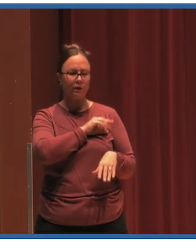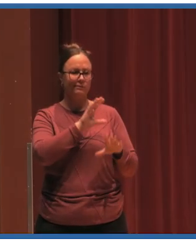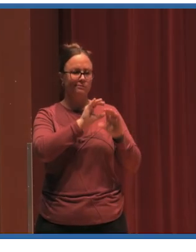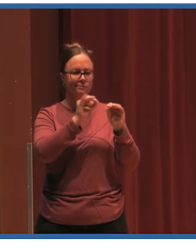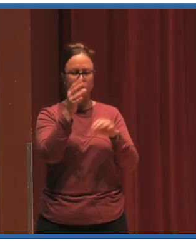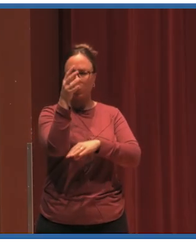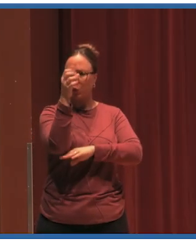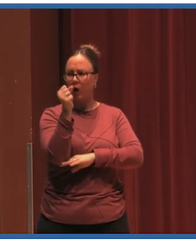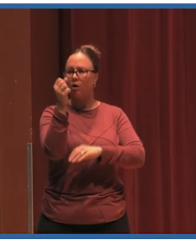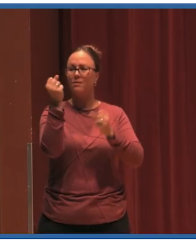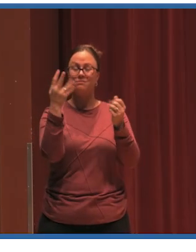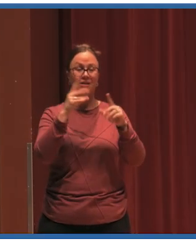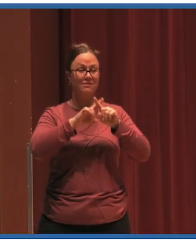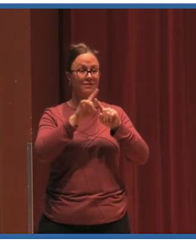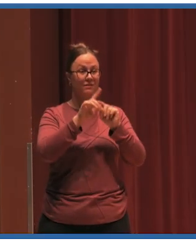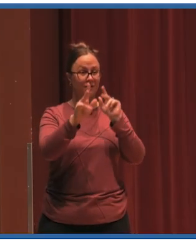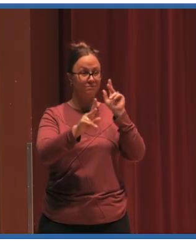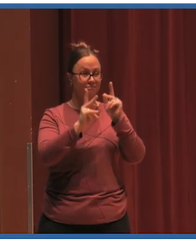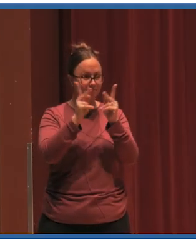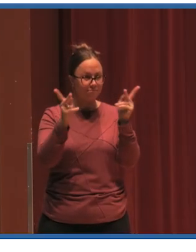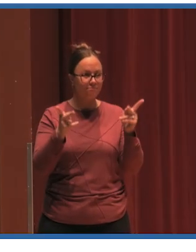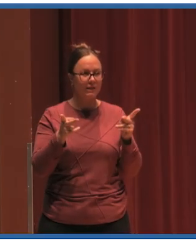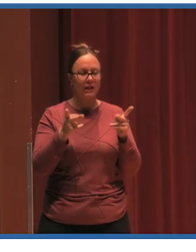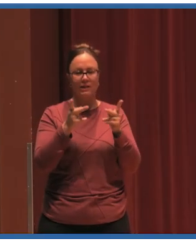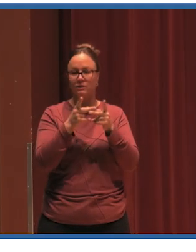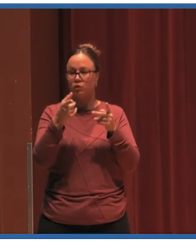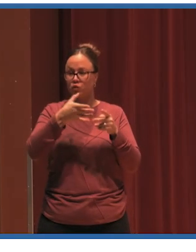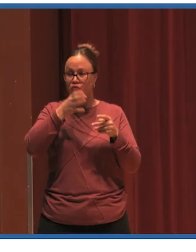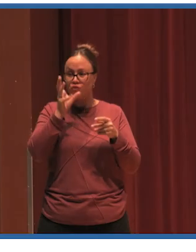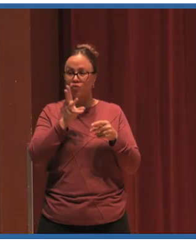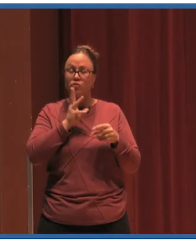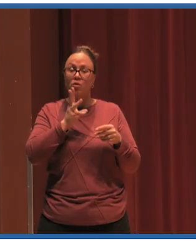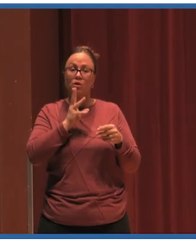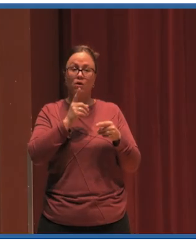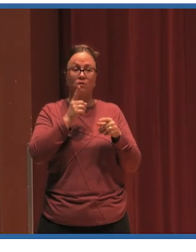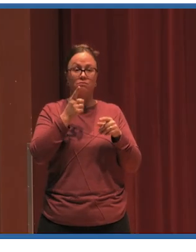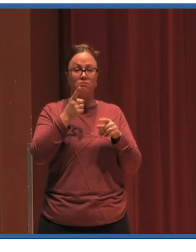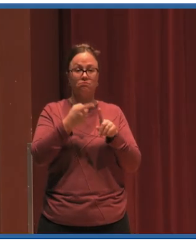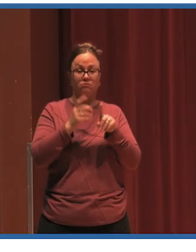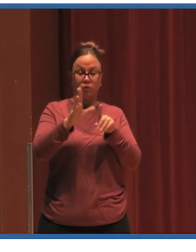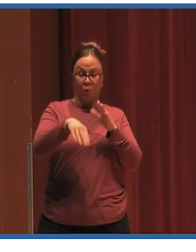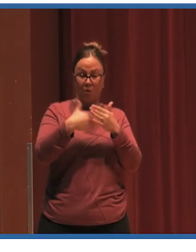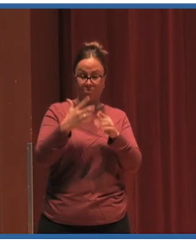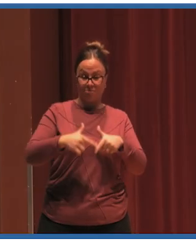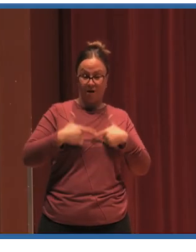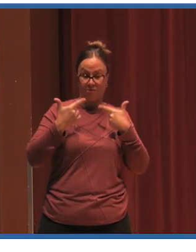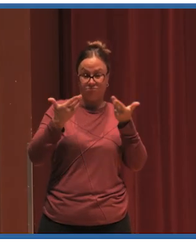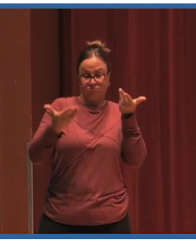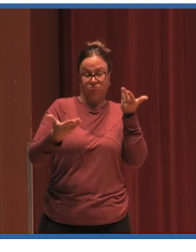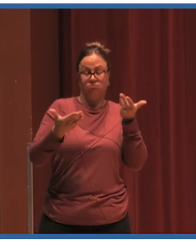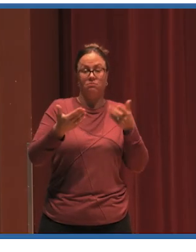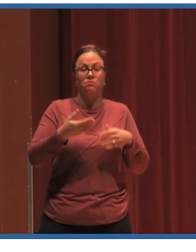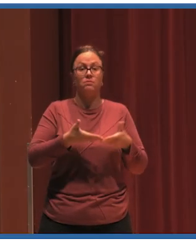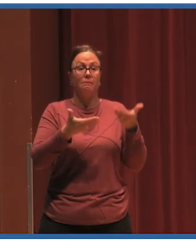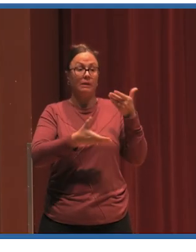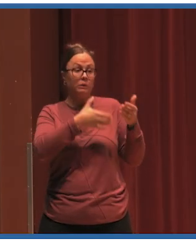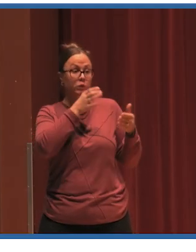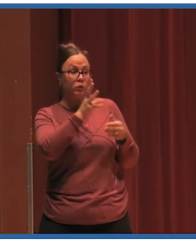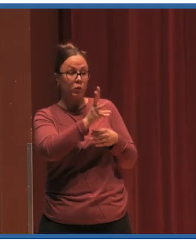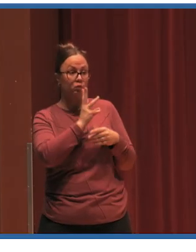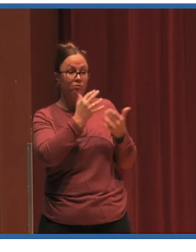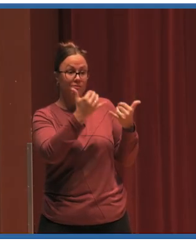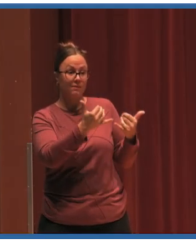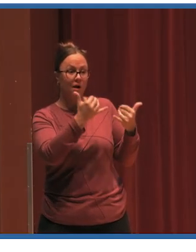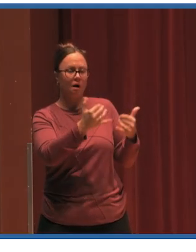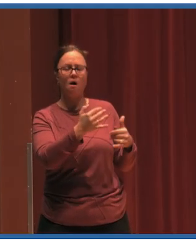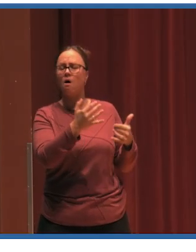places that all of you have gotten your drinking water from over the course of your entire lives. So what may be in your drinking water now may not necessarily